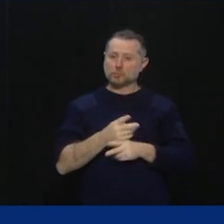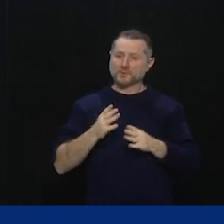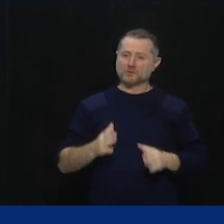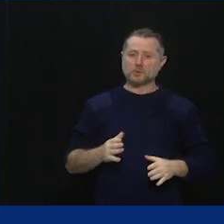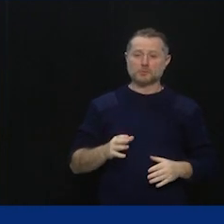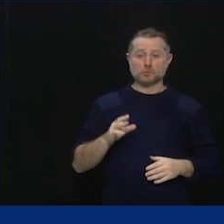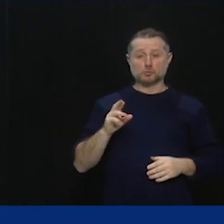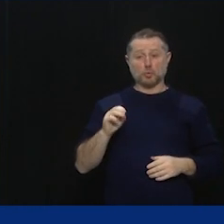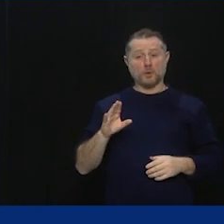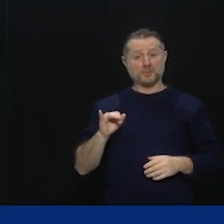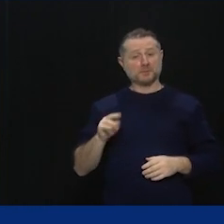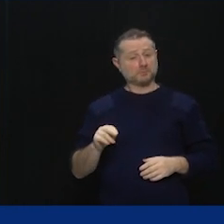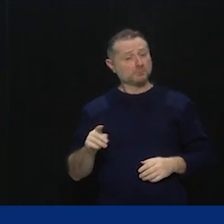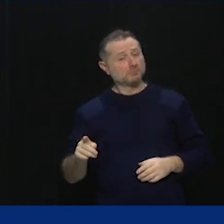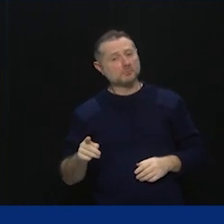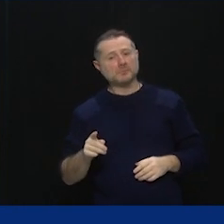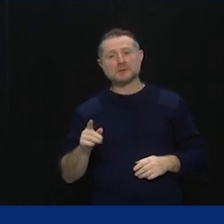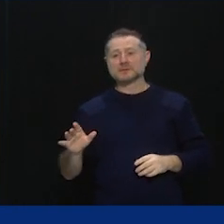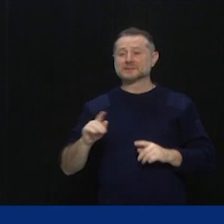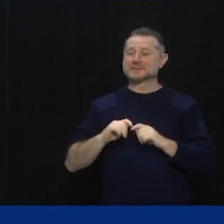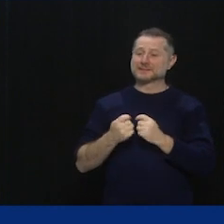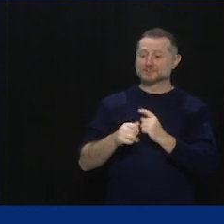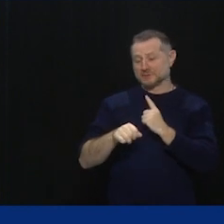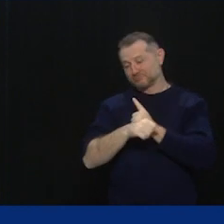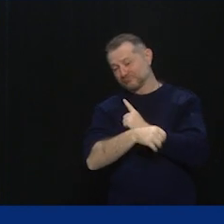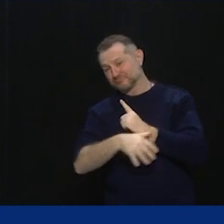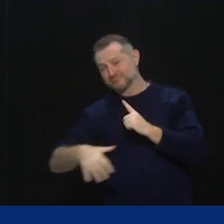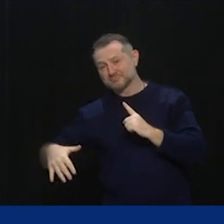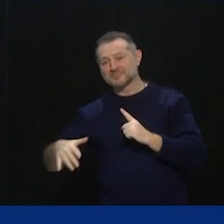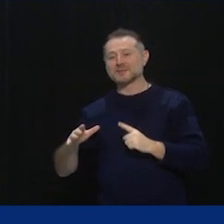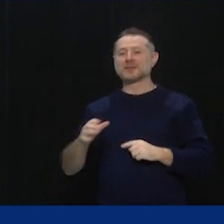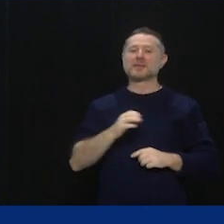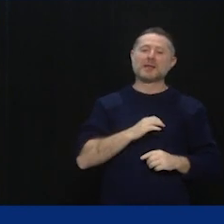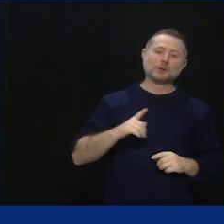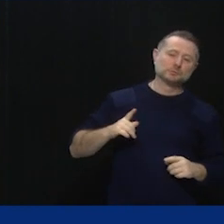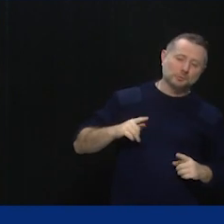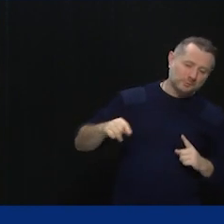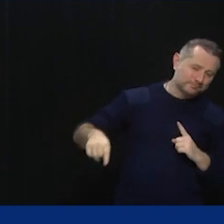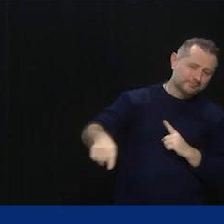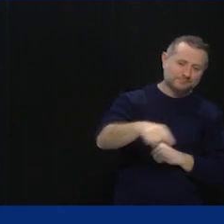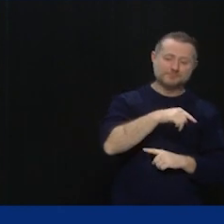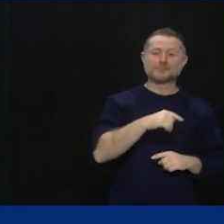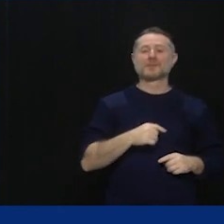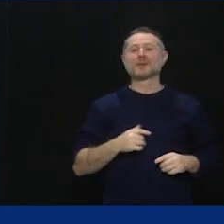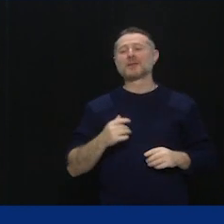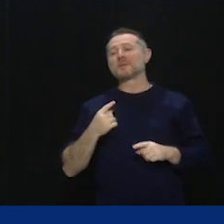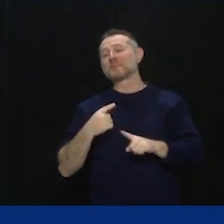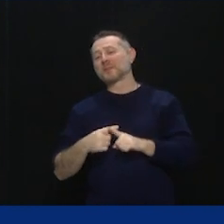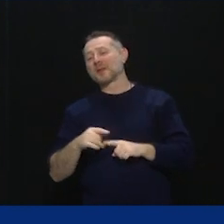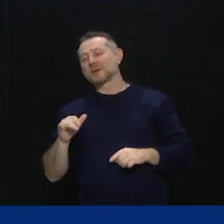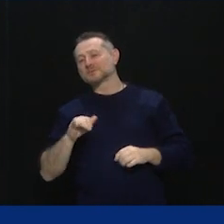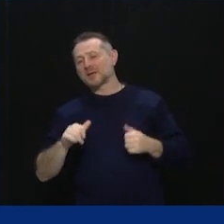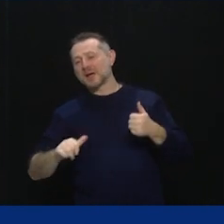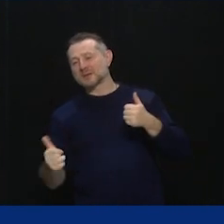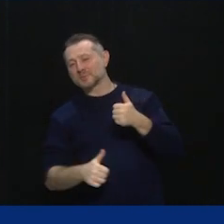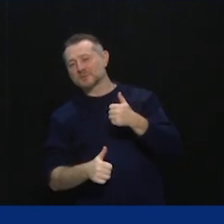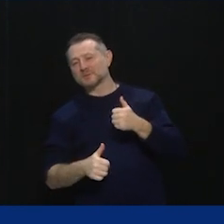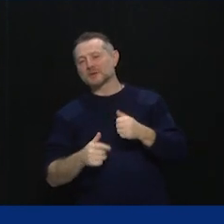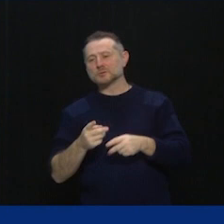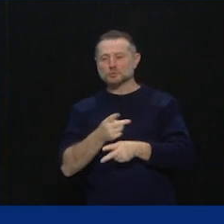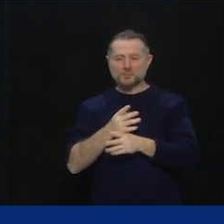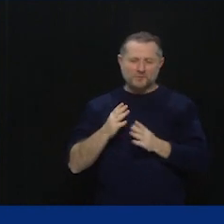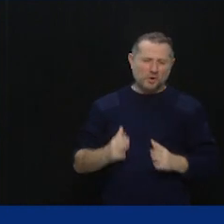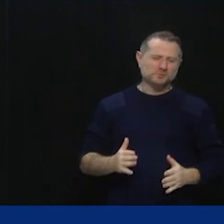including Neil Foley, a councilman, and Dan Panico, deputy supervisor, and the then commissioner of